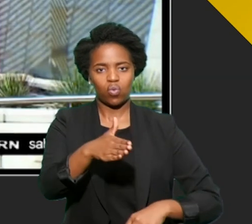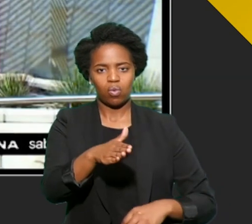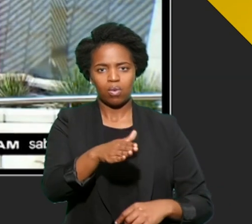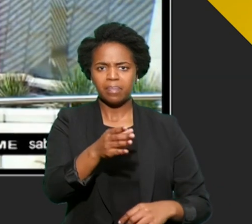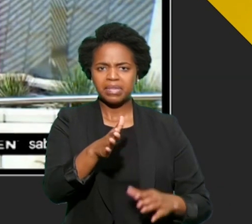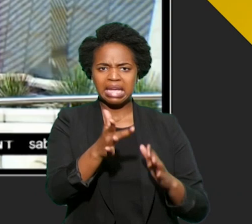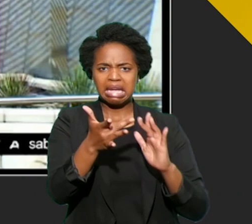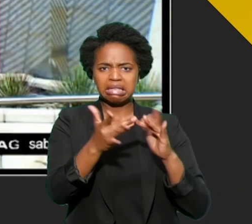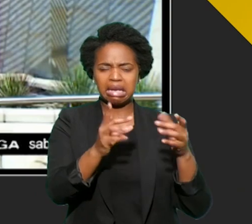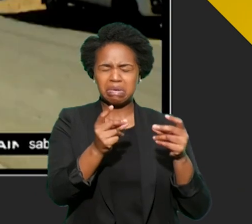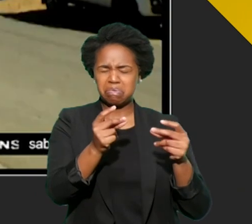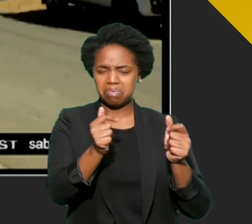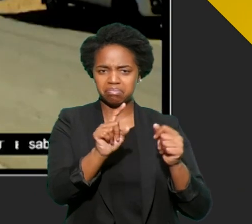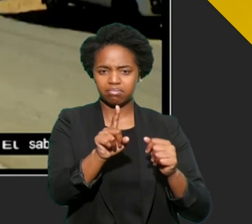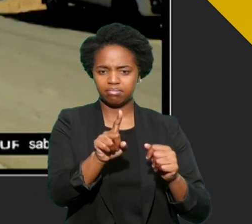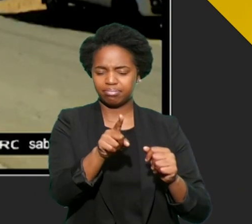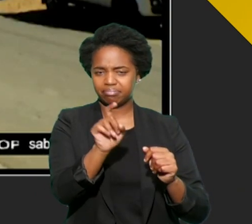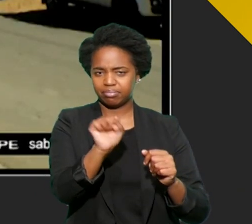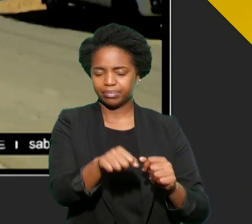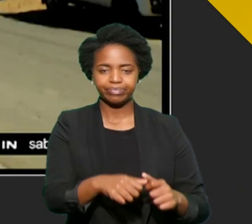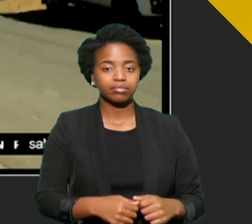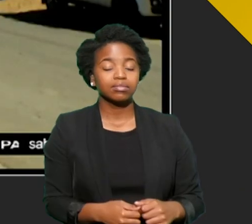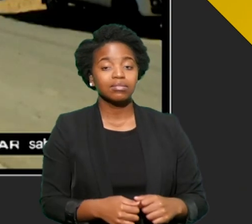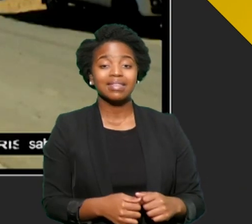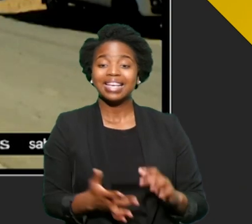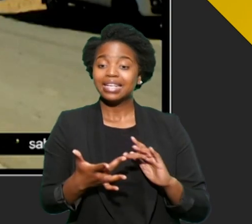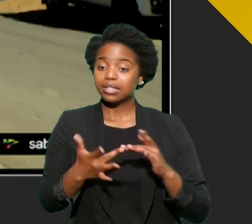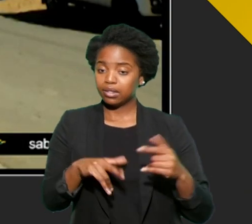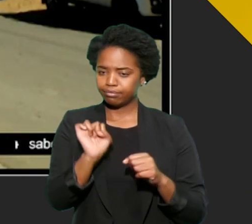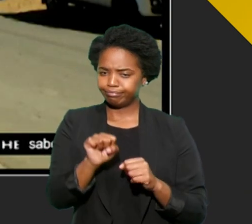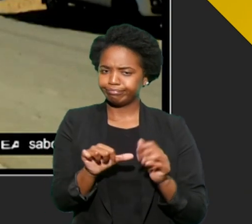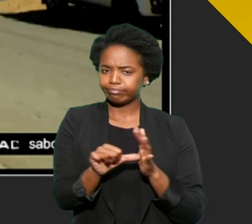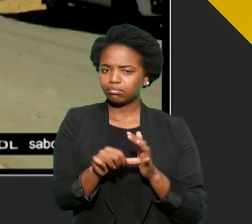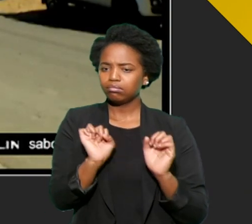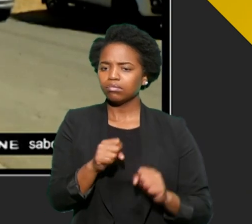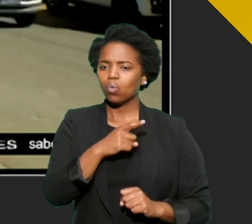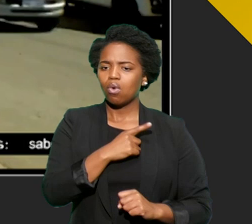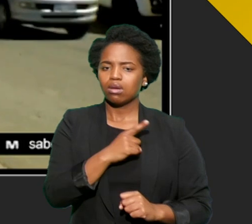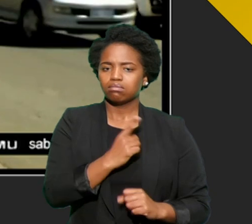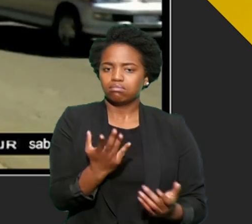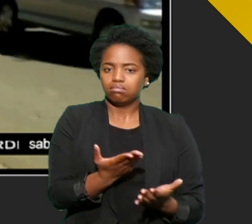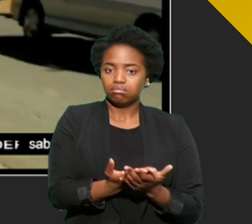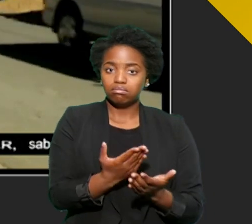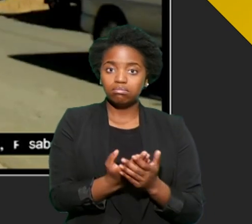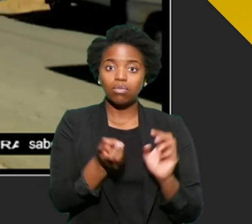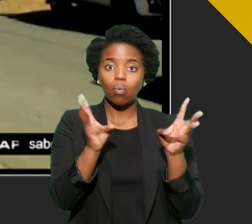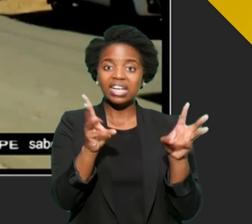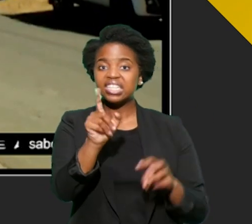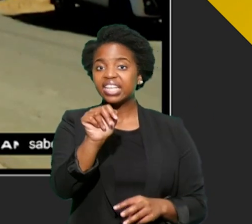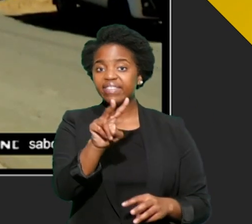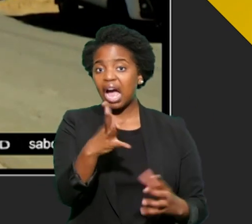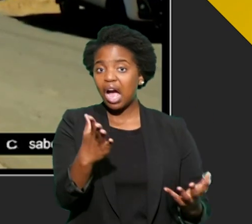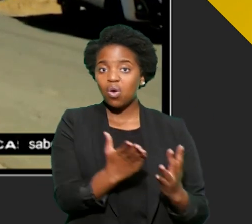of internet. So that's quite exciting. The internet is very important because I'm able to watch